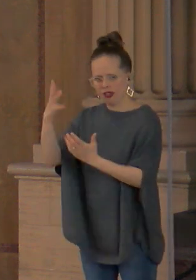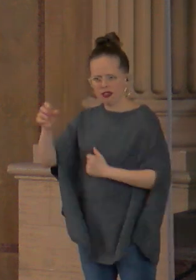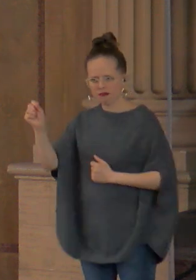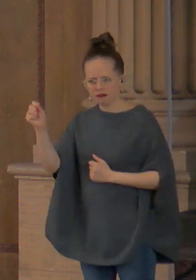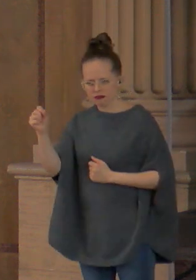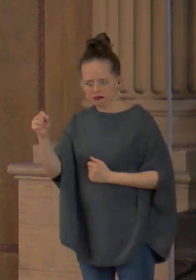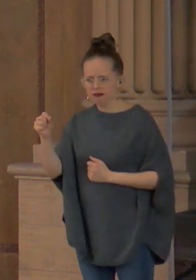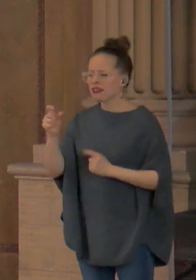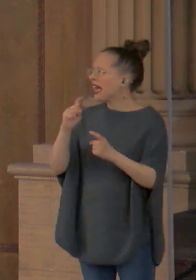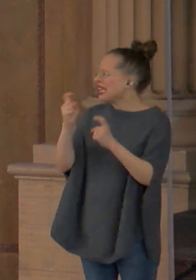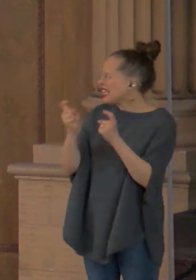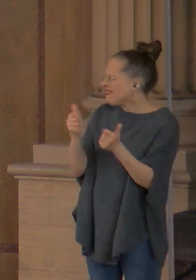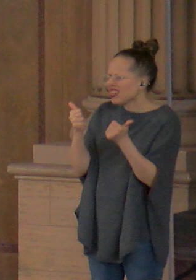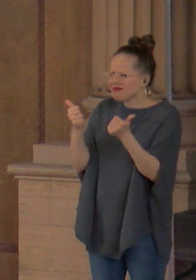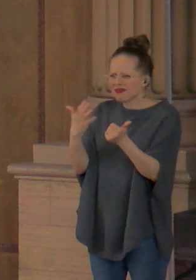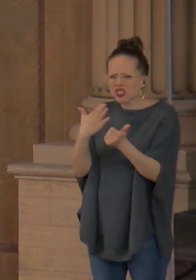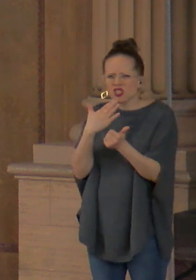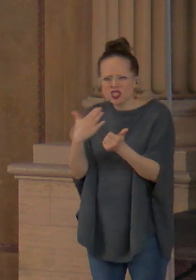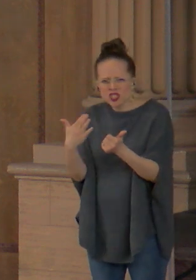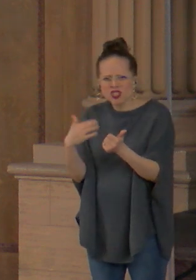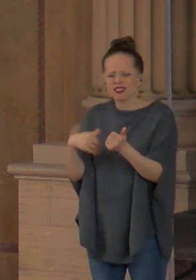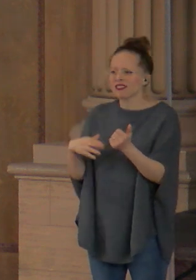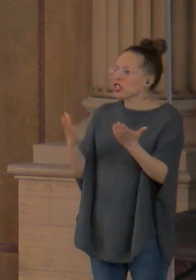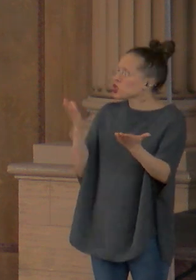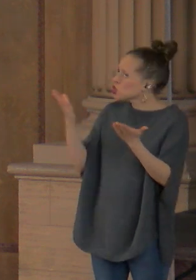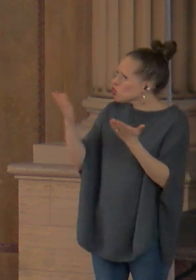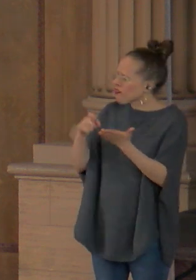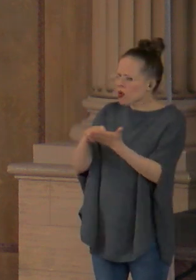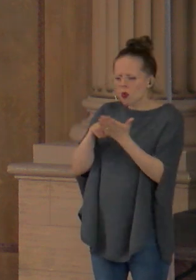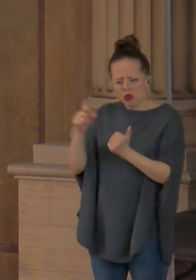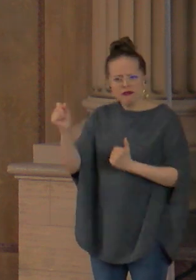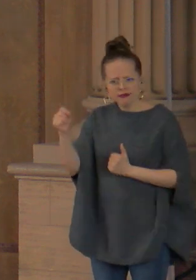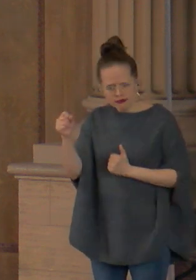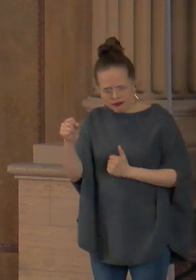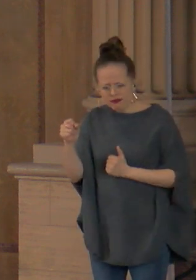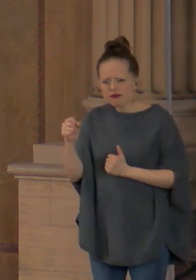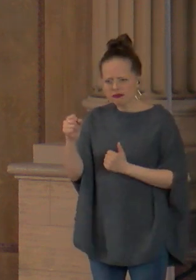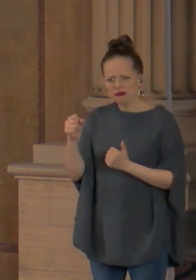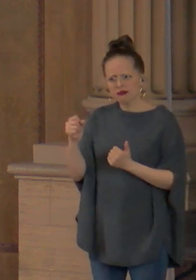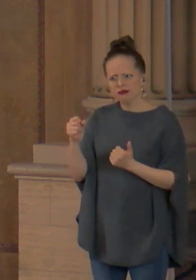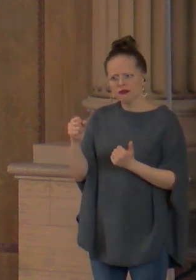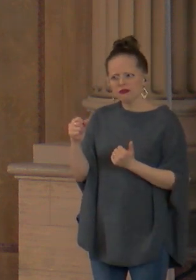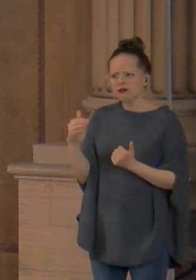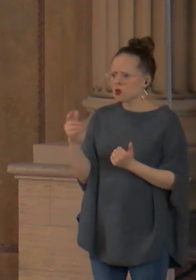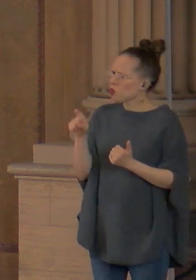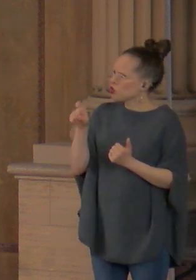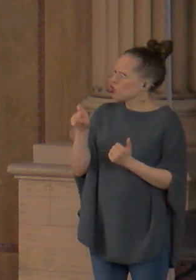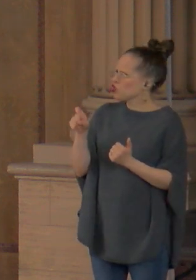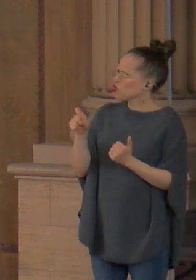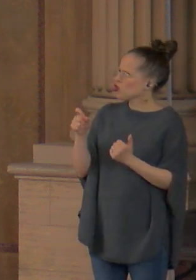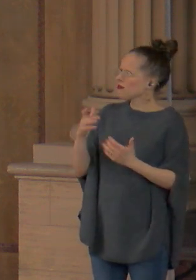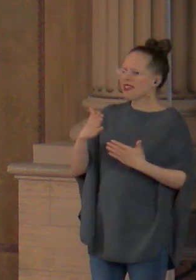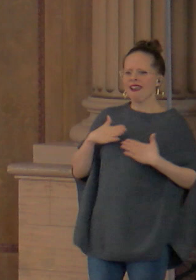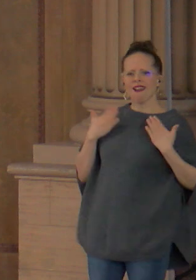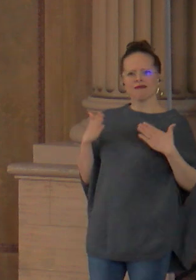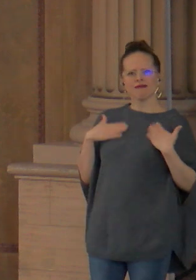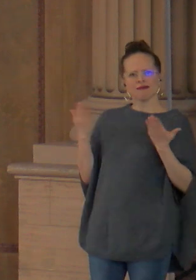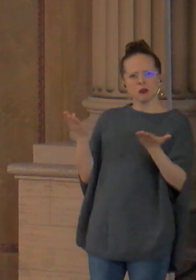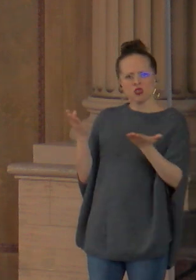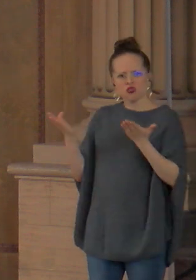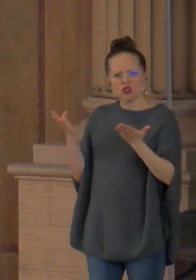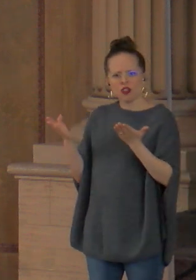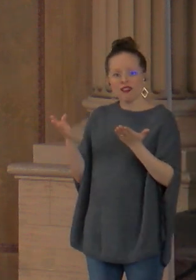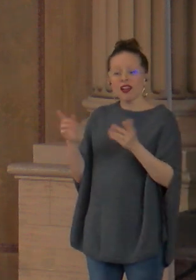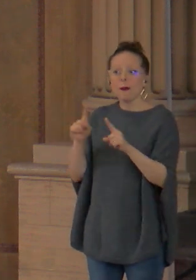Giving is good as an act of worship and serving is required of us in a source of tremendous joy in our lives but